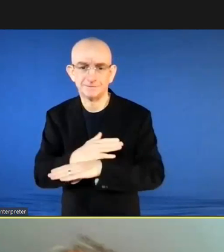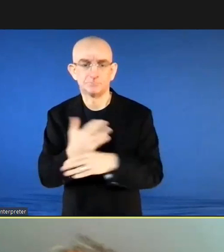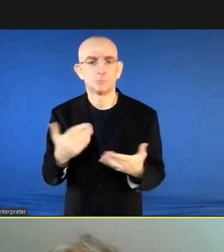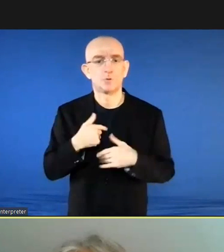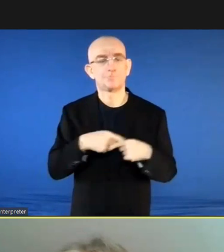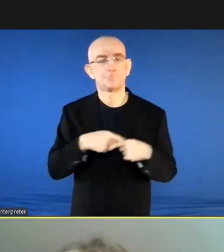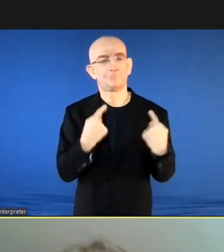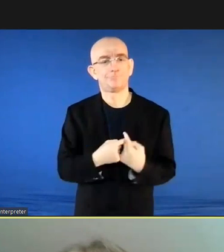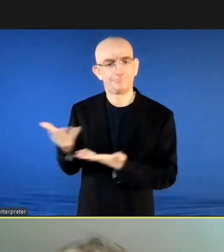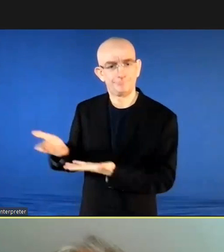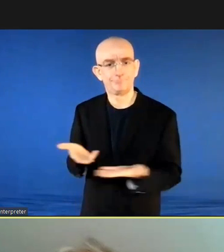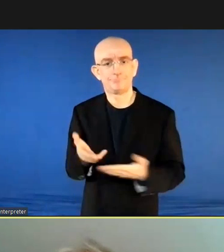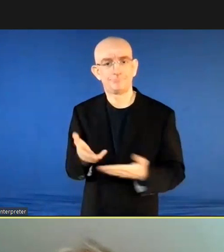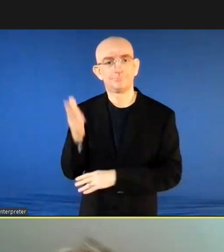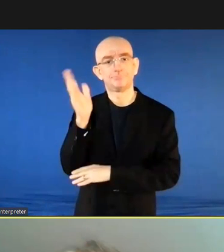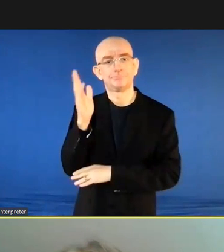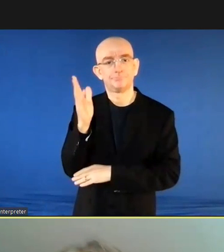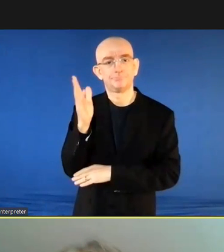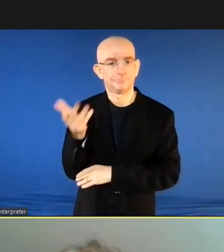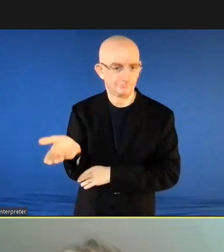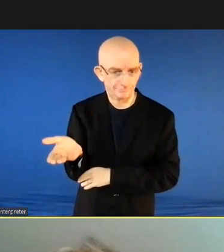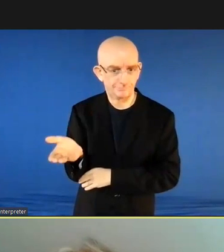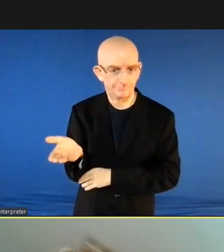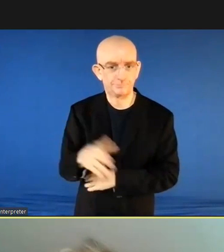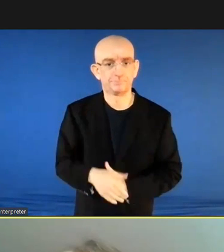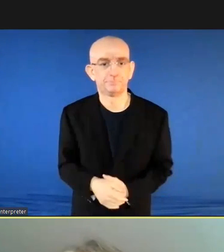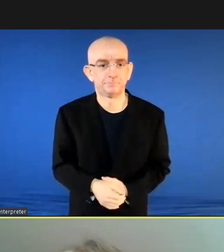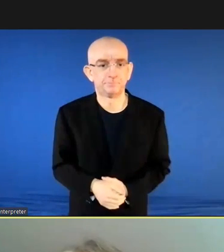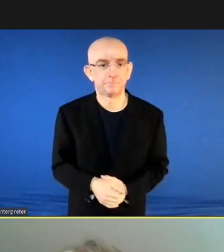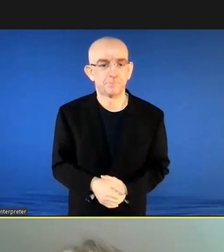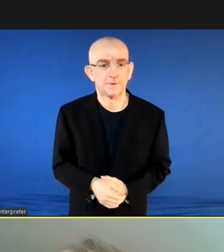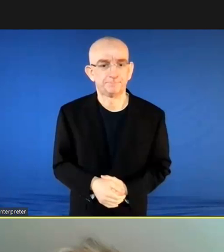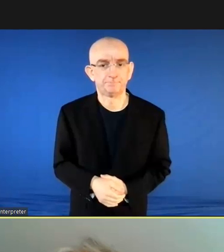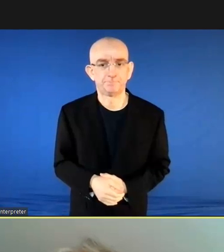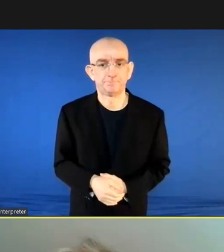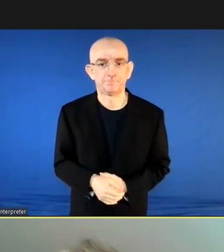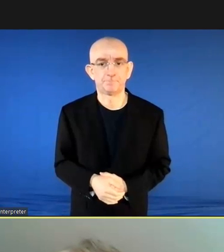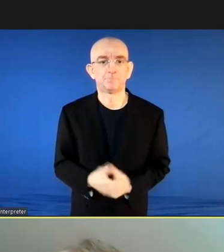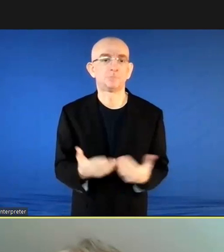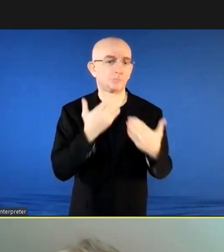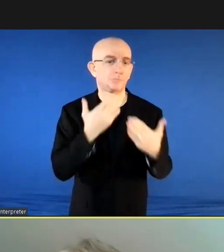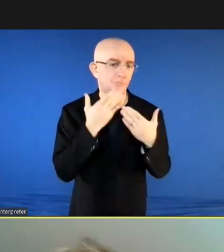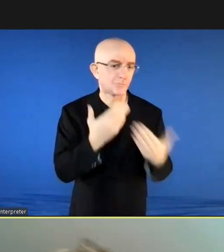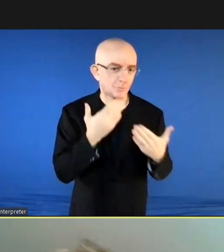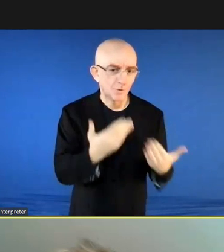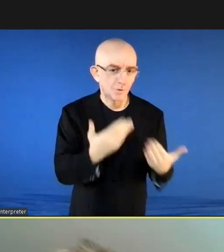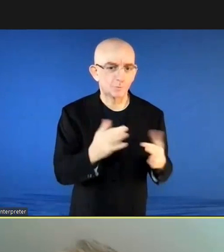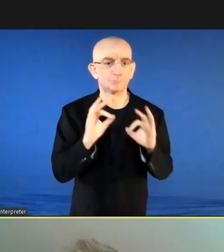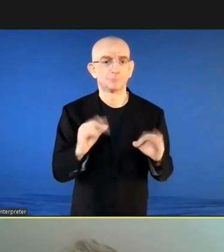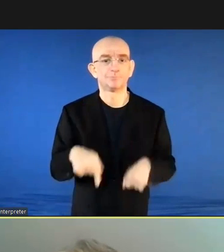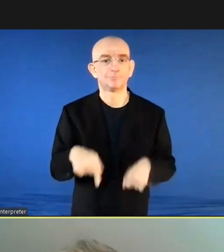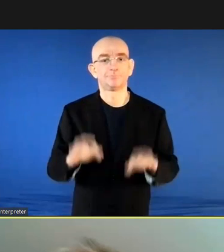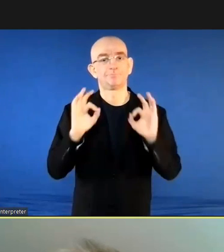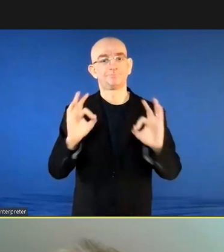much indeed, Nick. So welcome to the launch of Deaf Child Worldwide's Unheard Children